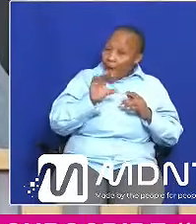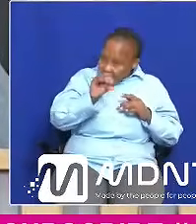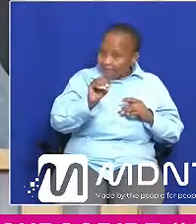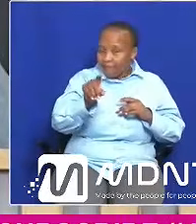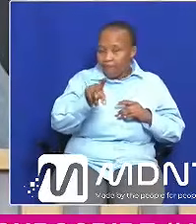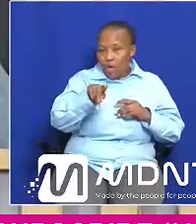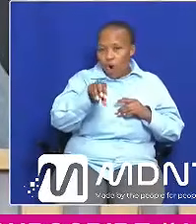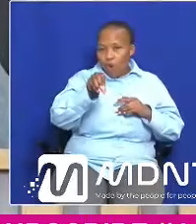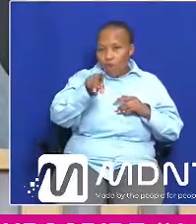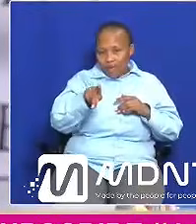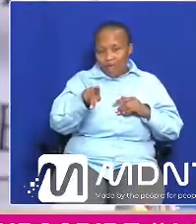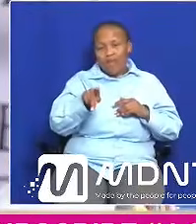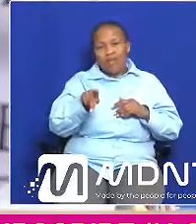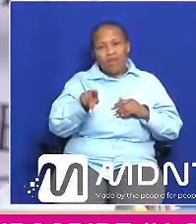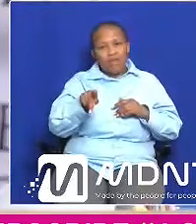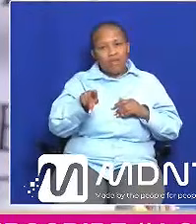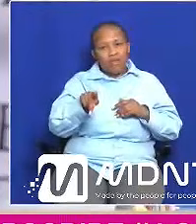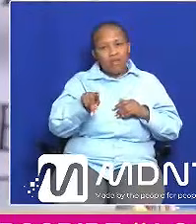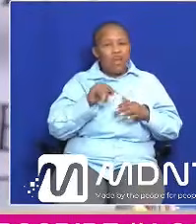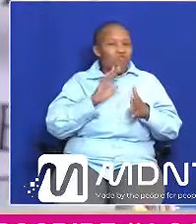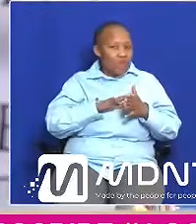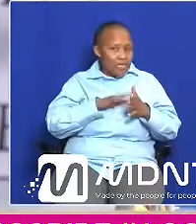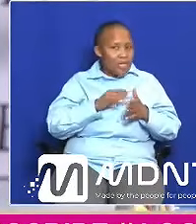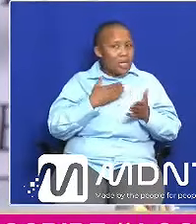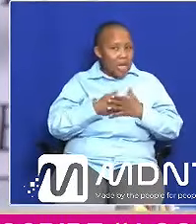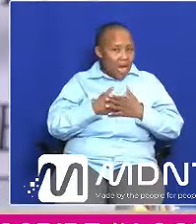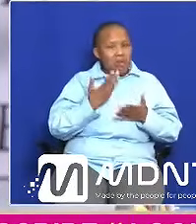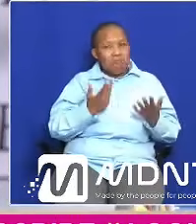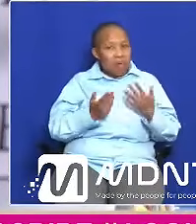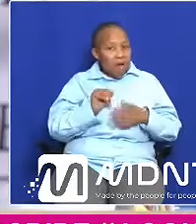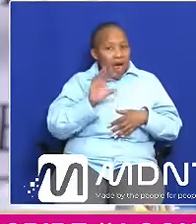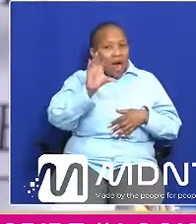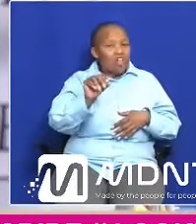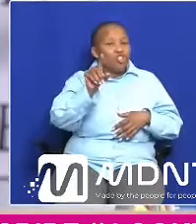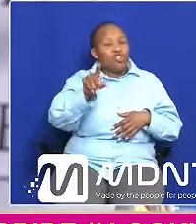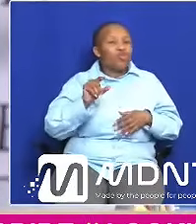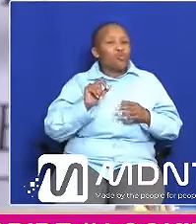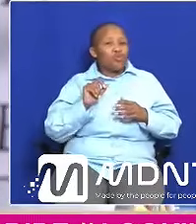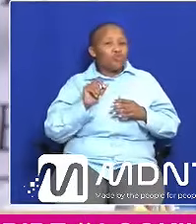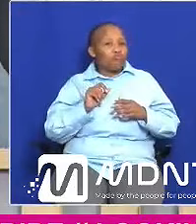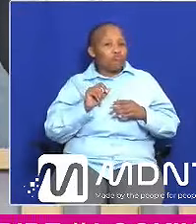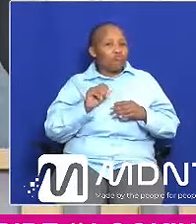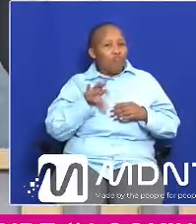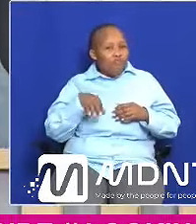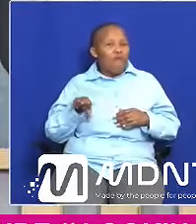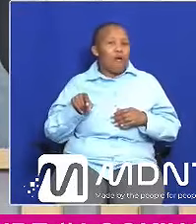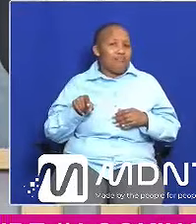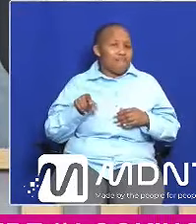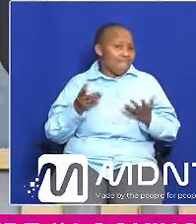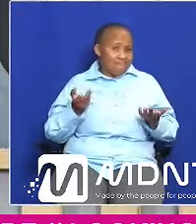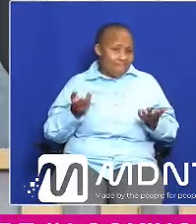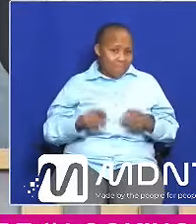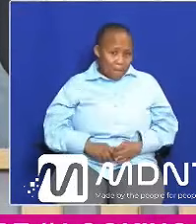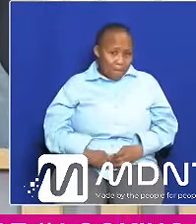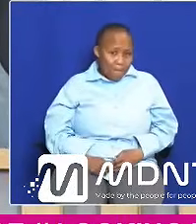My logic dictates, otherwise he would have no basis to ask you to send them. Yes,